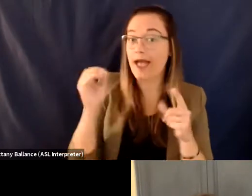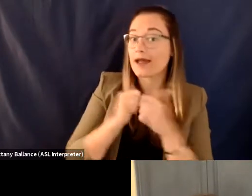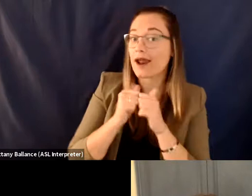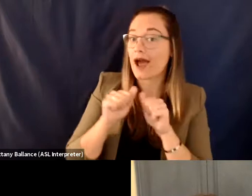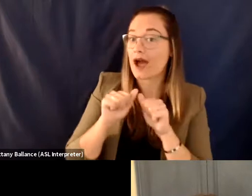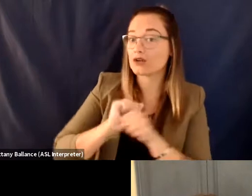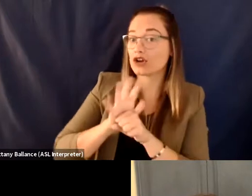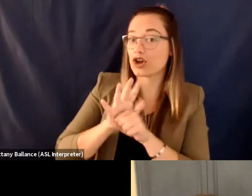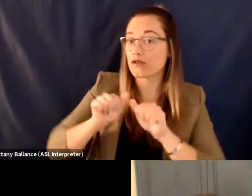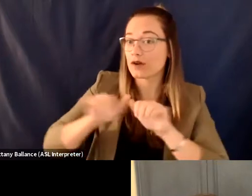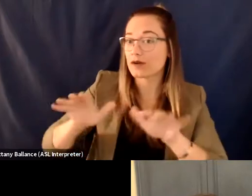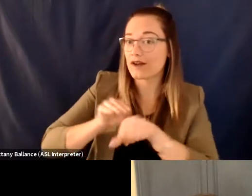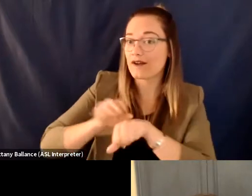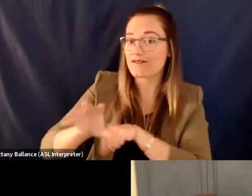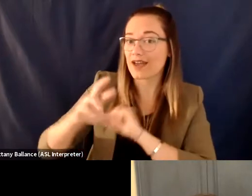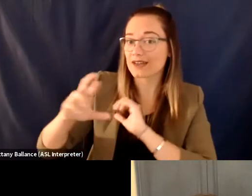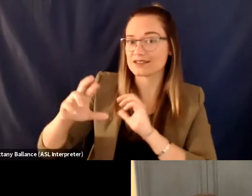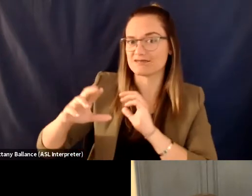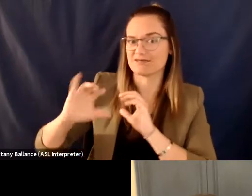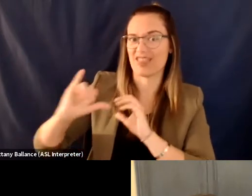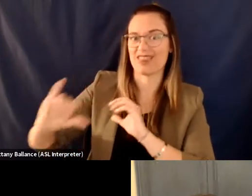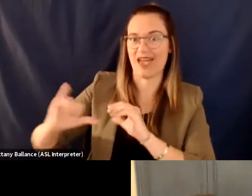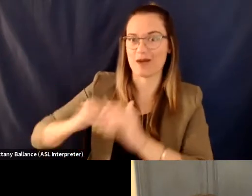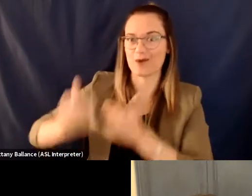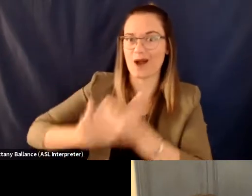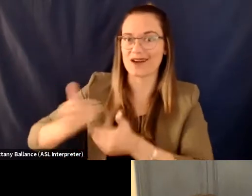pandemic affect the rollout of the movie?